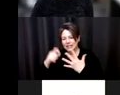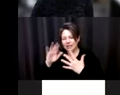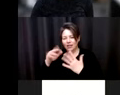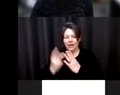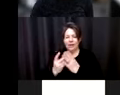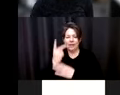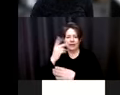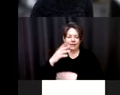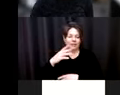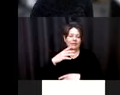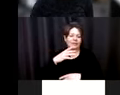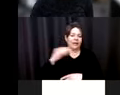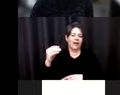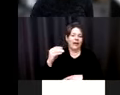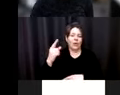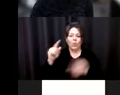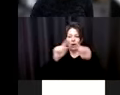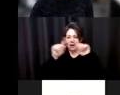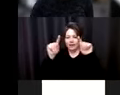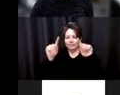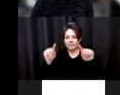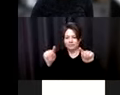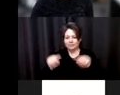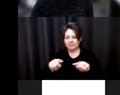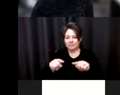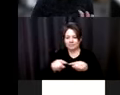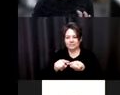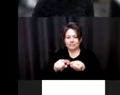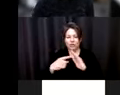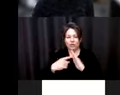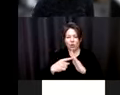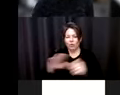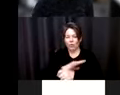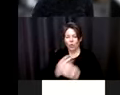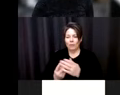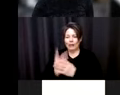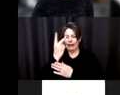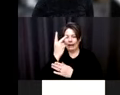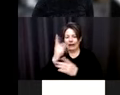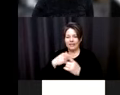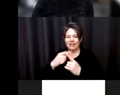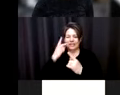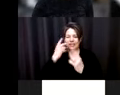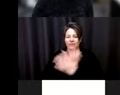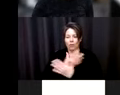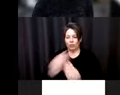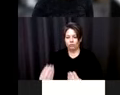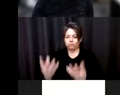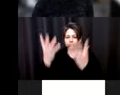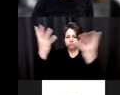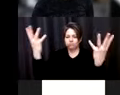and instead one of the hexagons shows you the full plant so that you get some idea of its actual size and